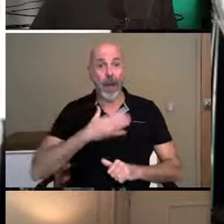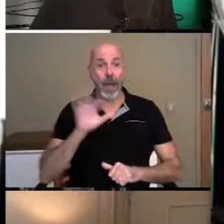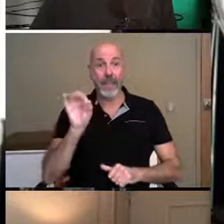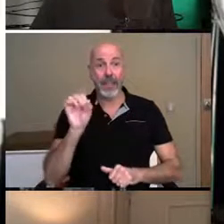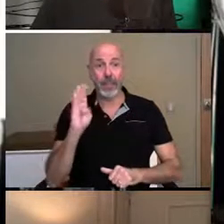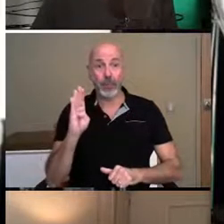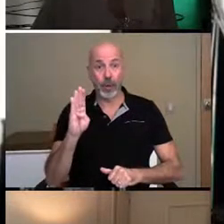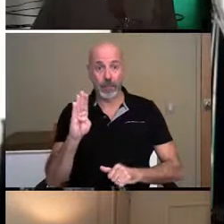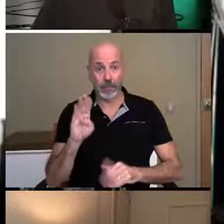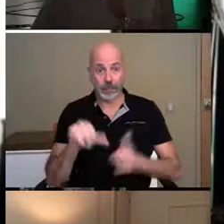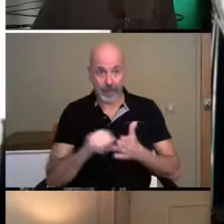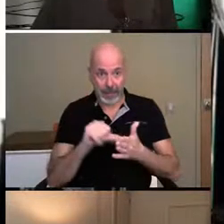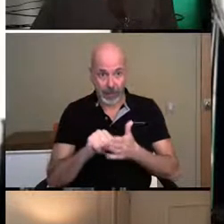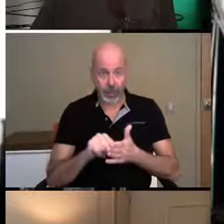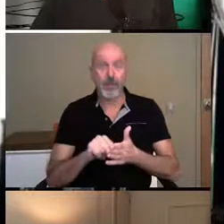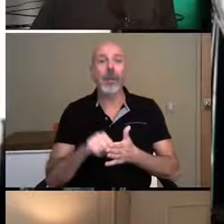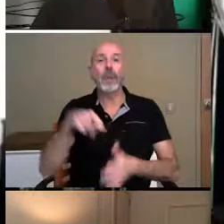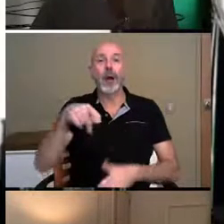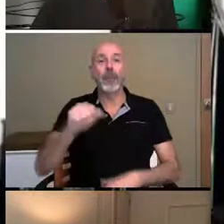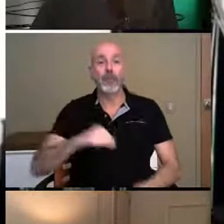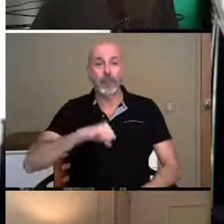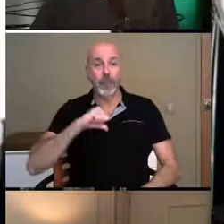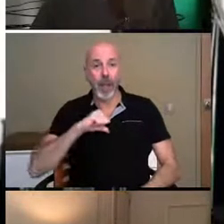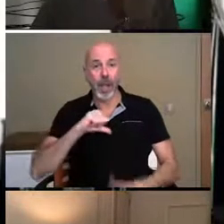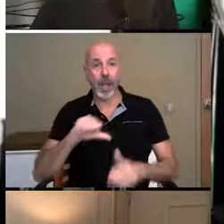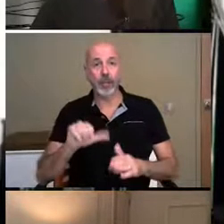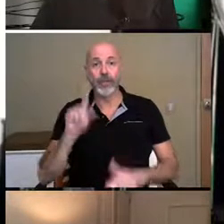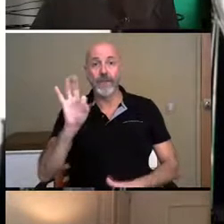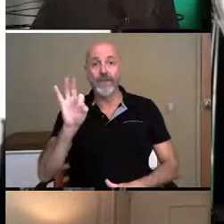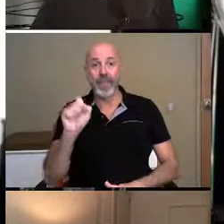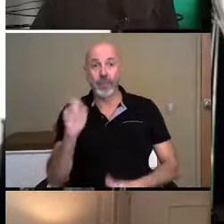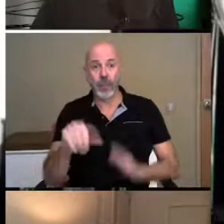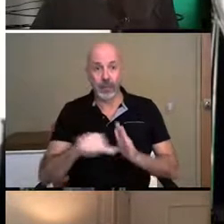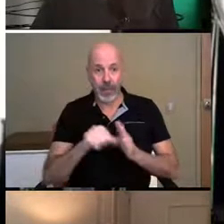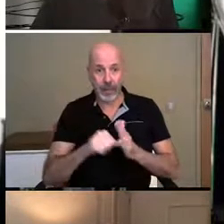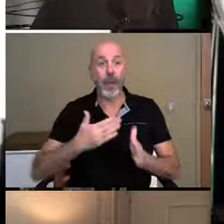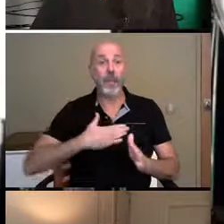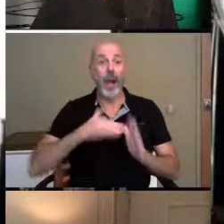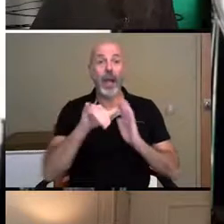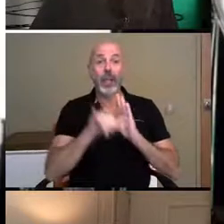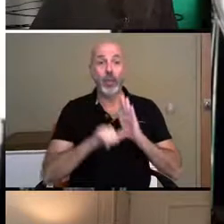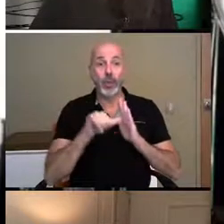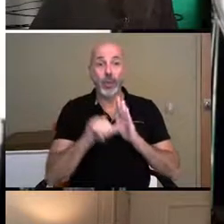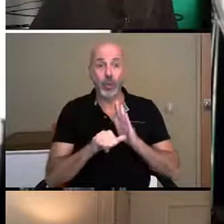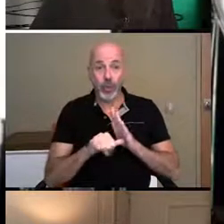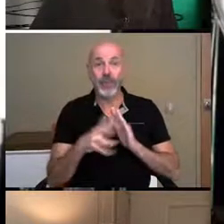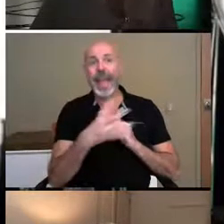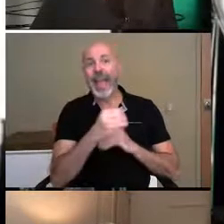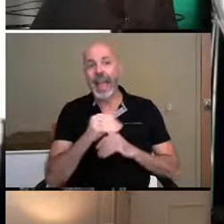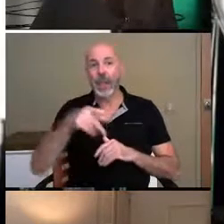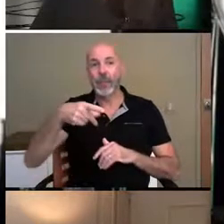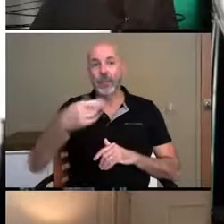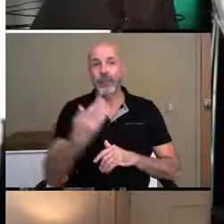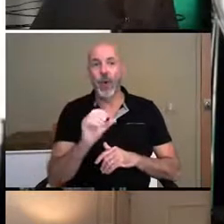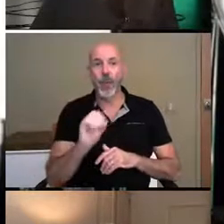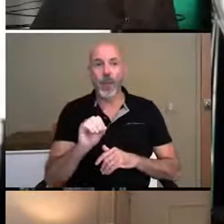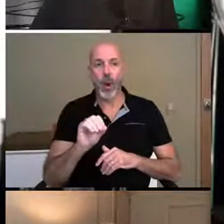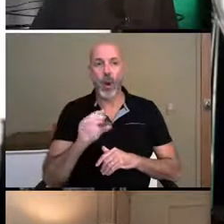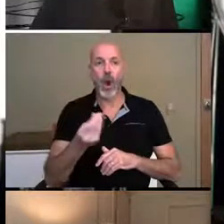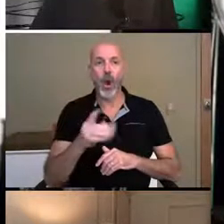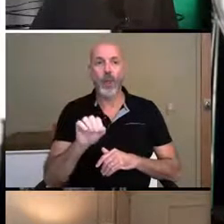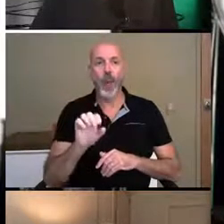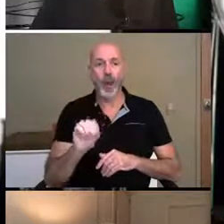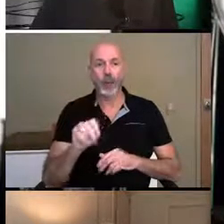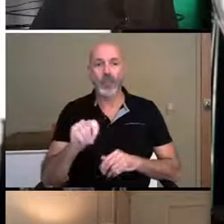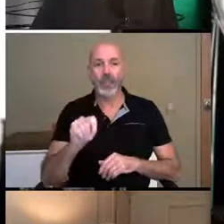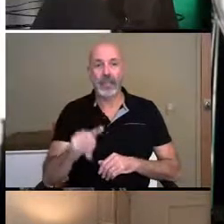Palm Springs Pride Facebook page, my YouTube channel, and also PromoHomo.tv. And